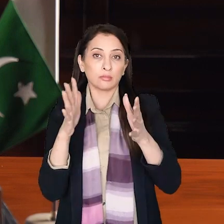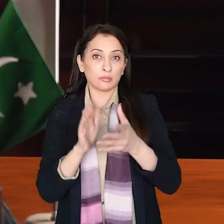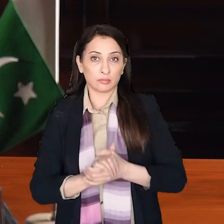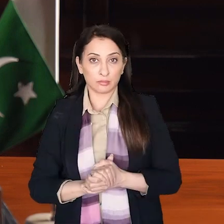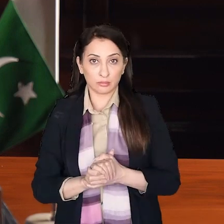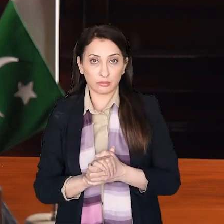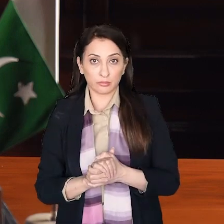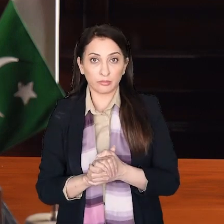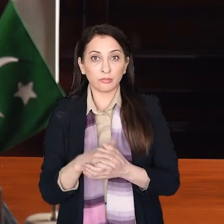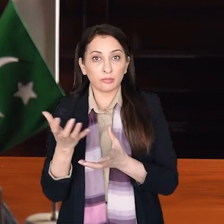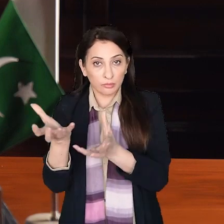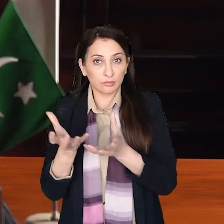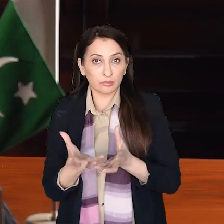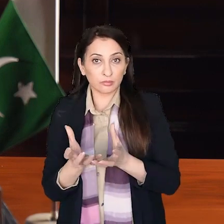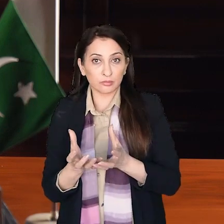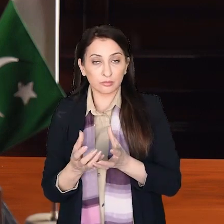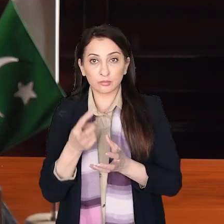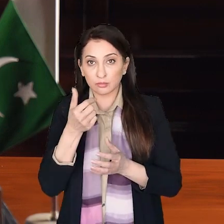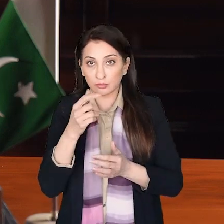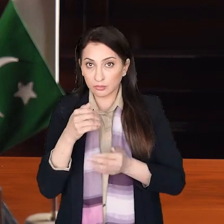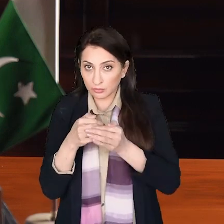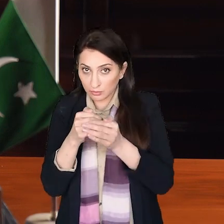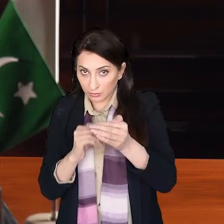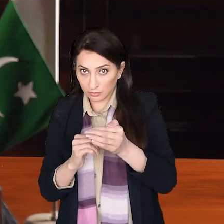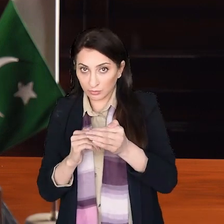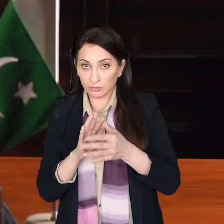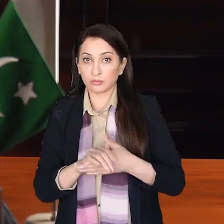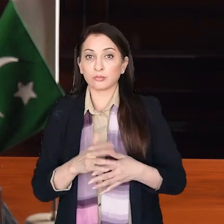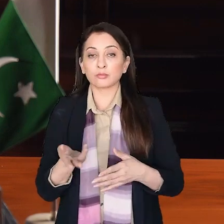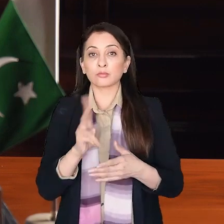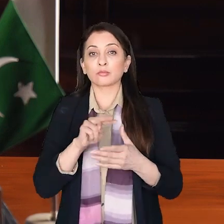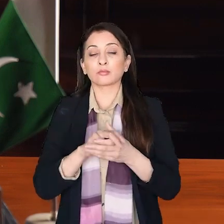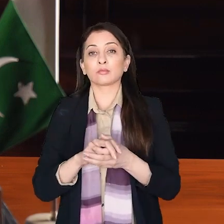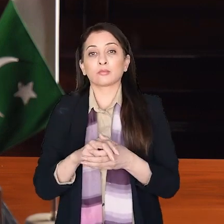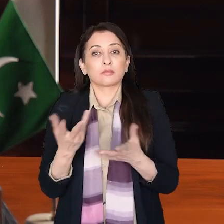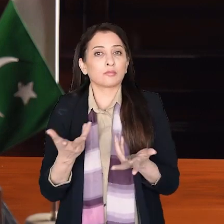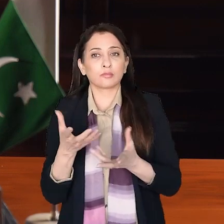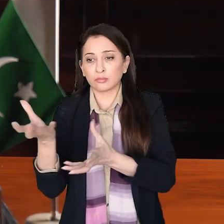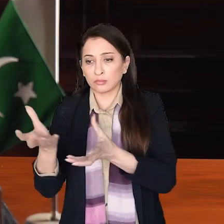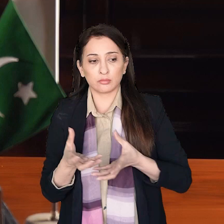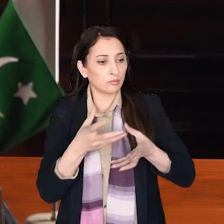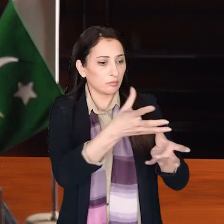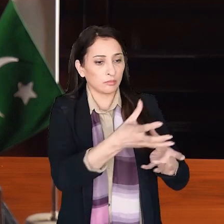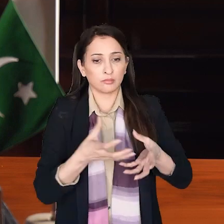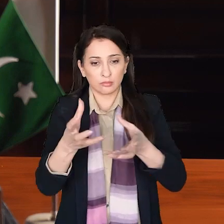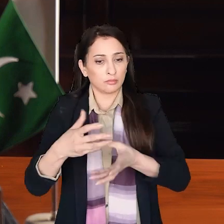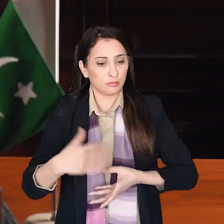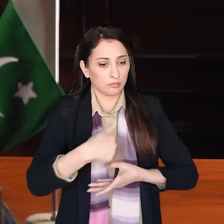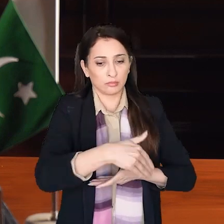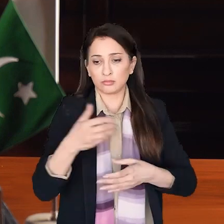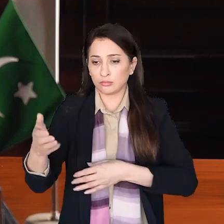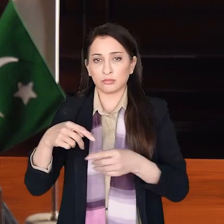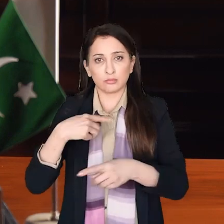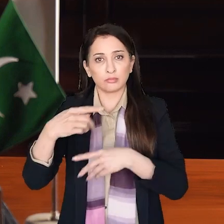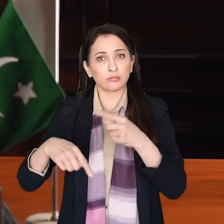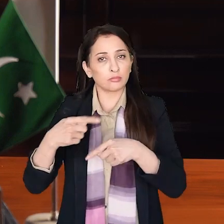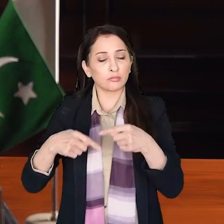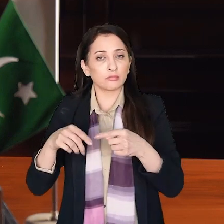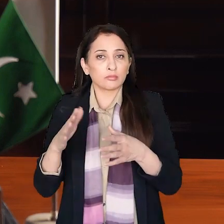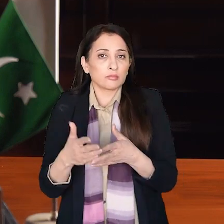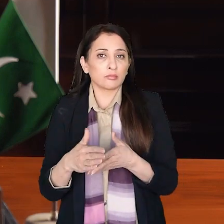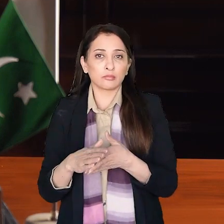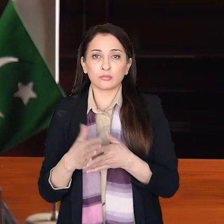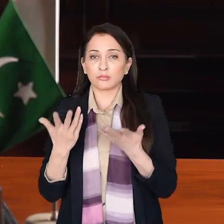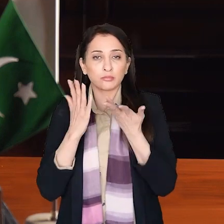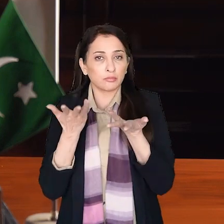our part in import substitution, produce products, so we aren't dependent on waiting on supply chains, we aren't dependent on opening up LCs, we